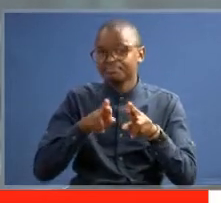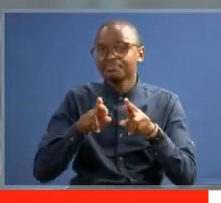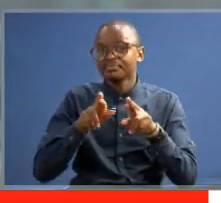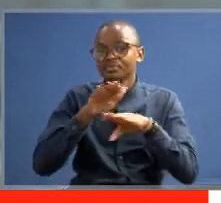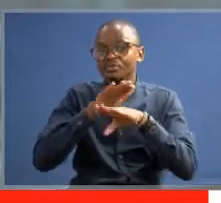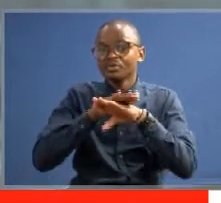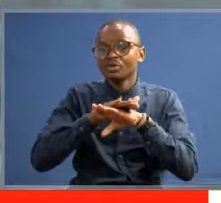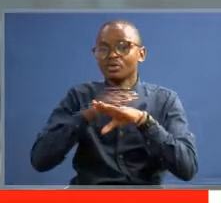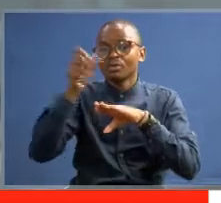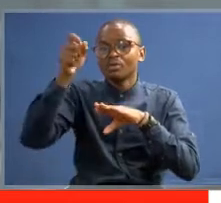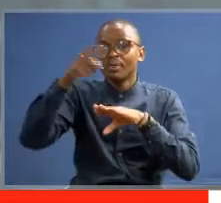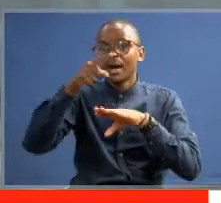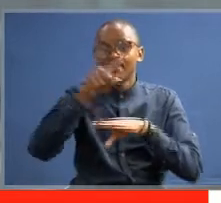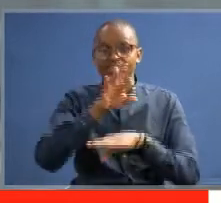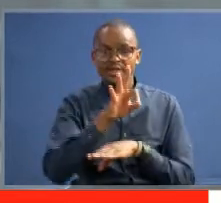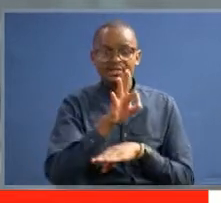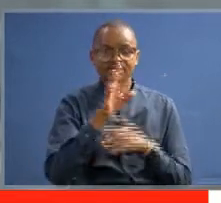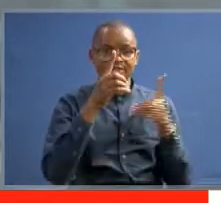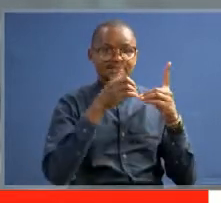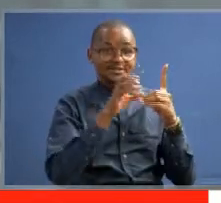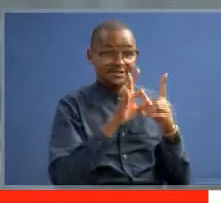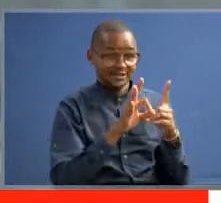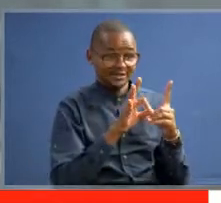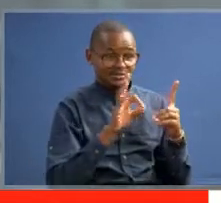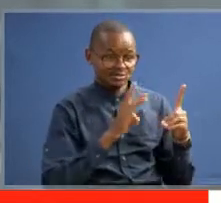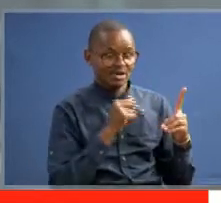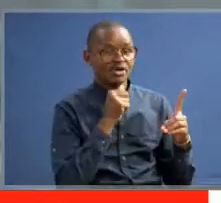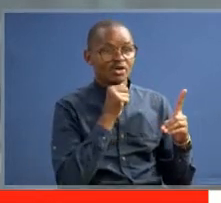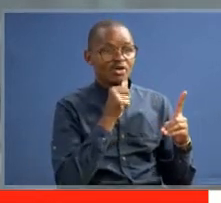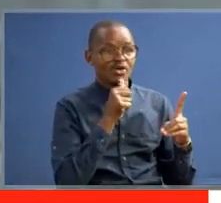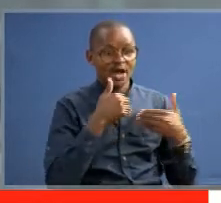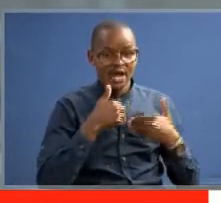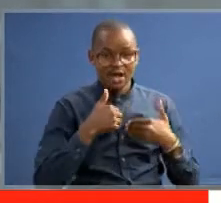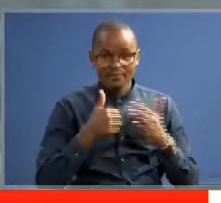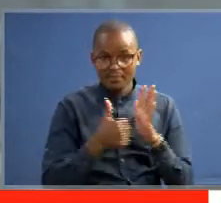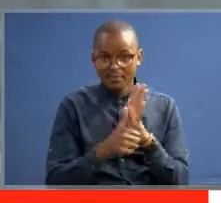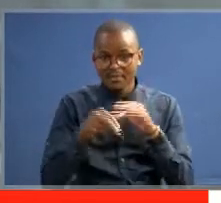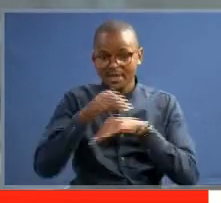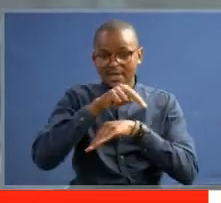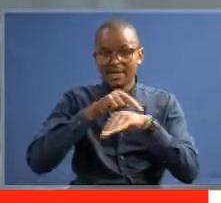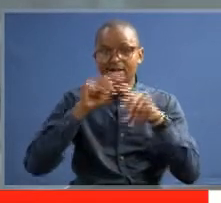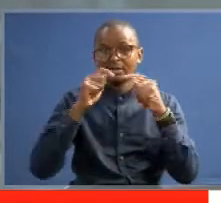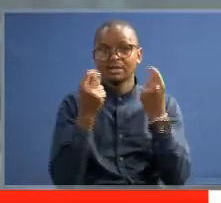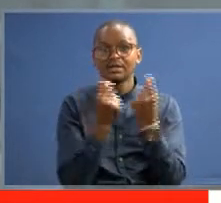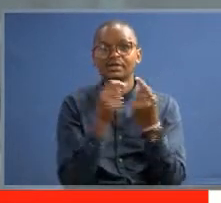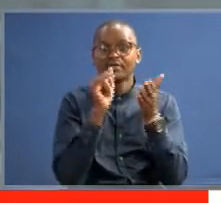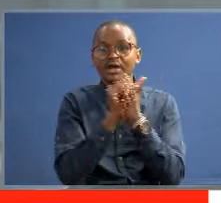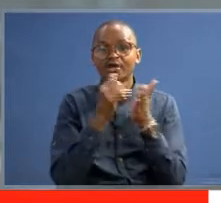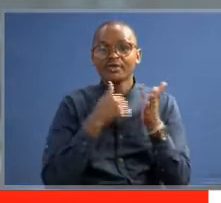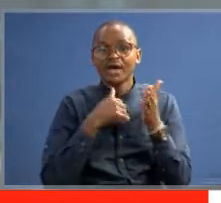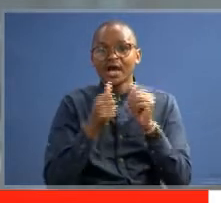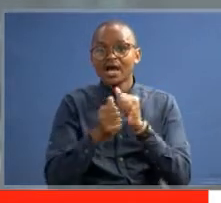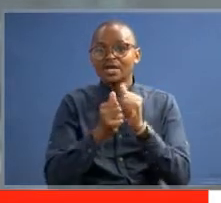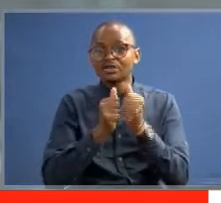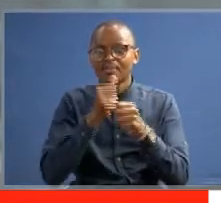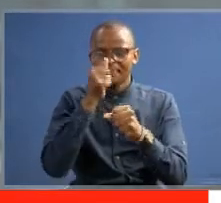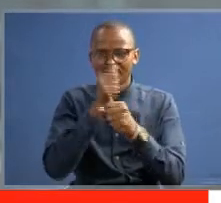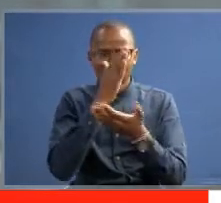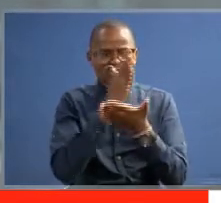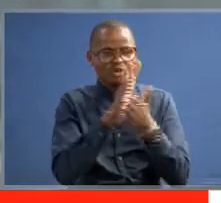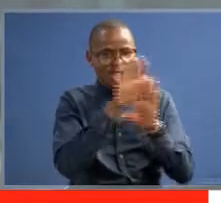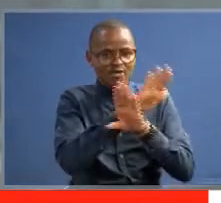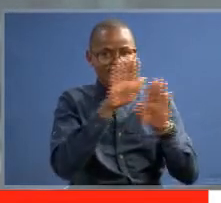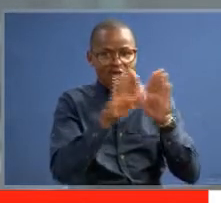on March 10, the President promised Kenyans and said that we are not going to be having issues with the national team now that we have the Sports Act. We make sure that